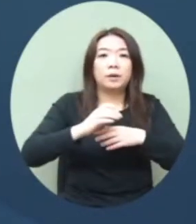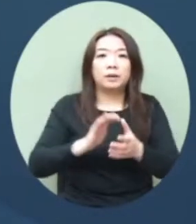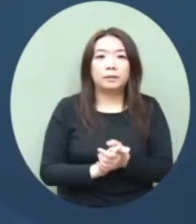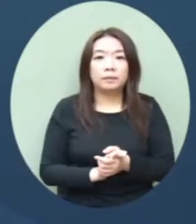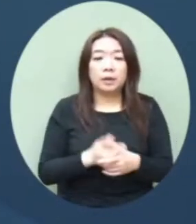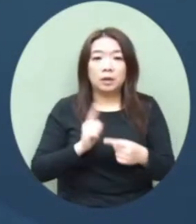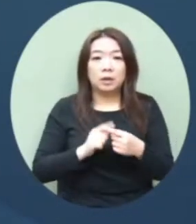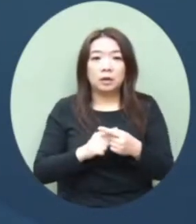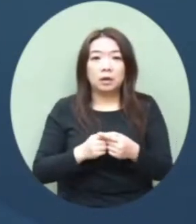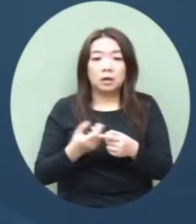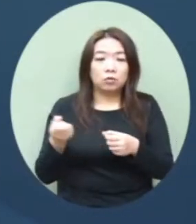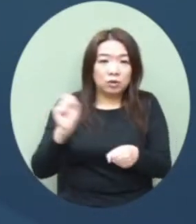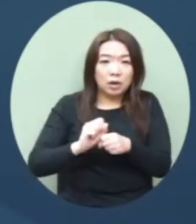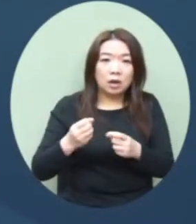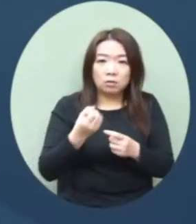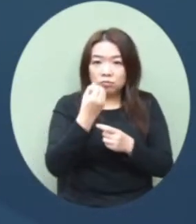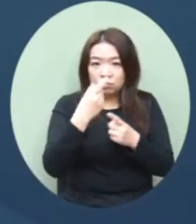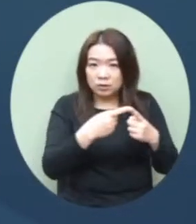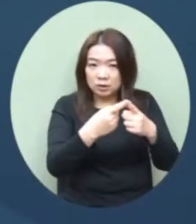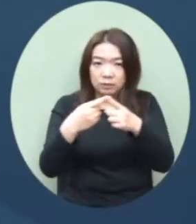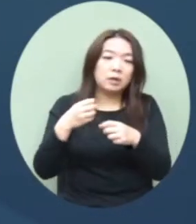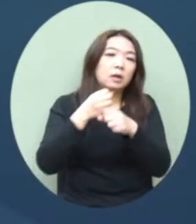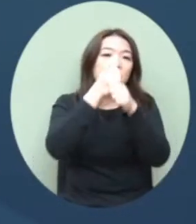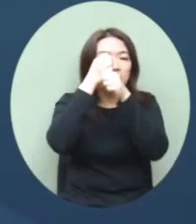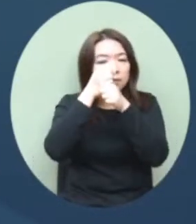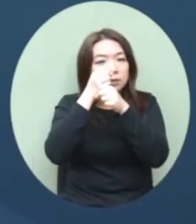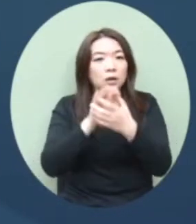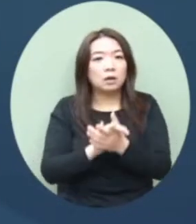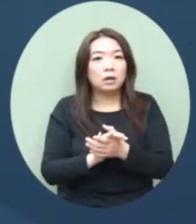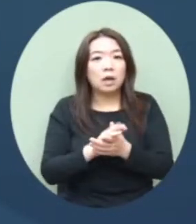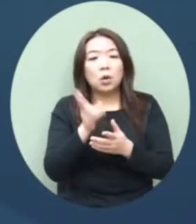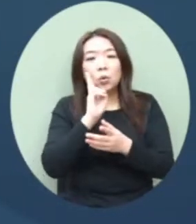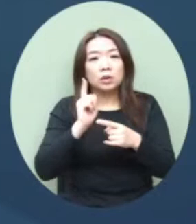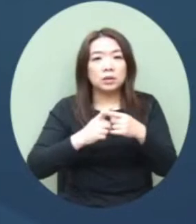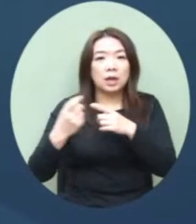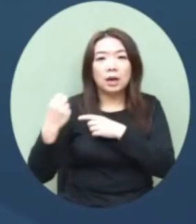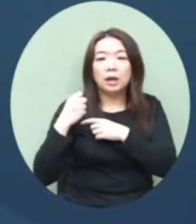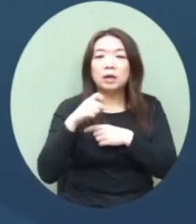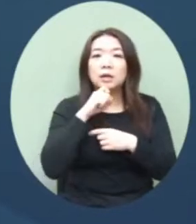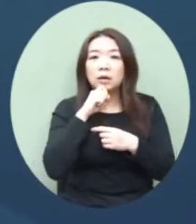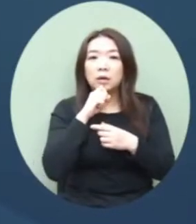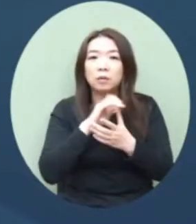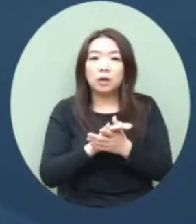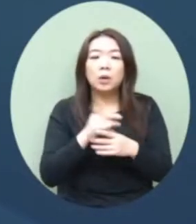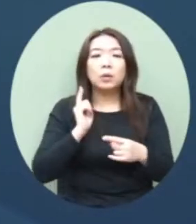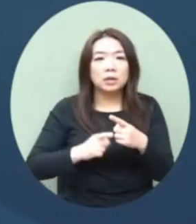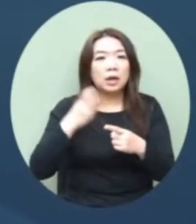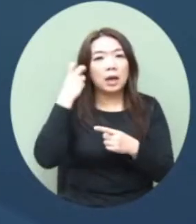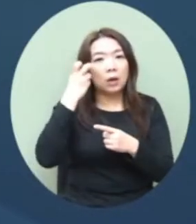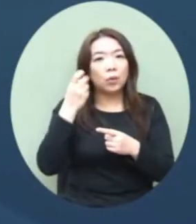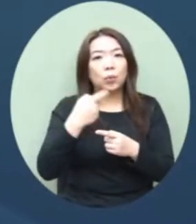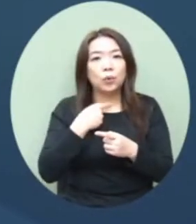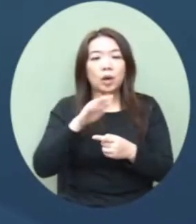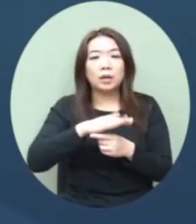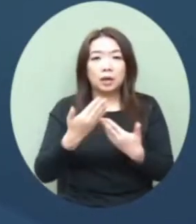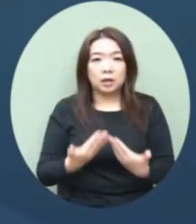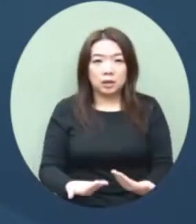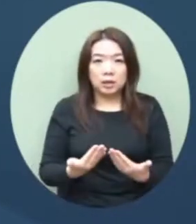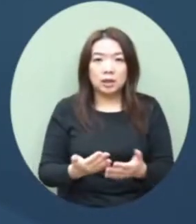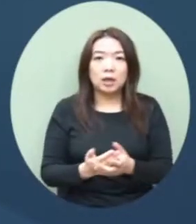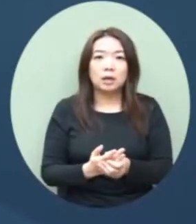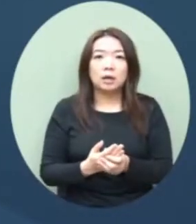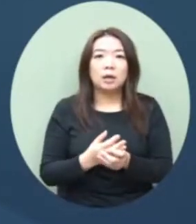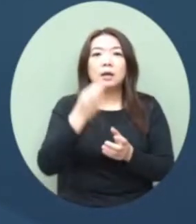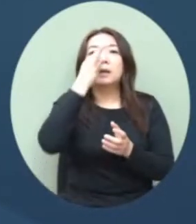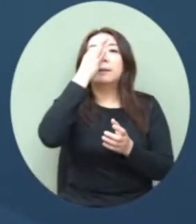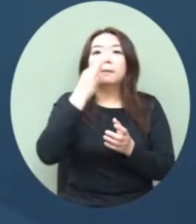Hong Kong in this pandemic. So further and more extensive testing